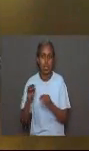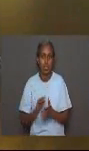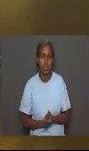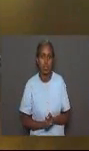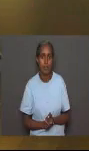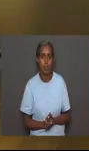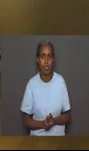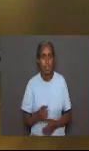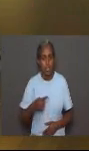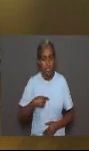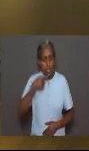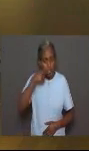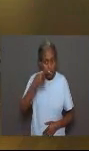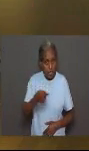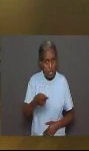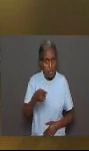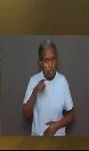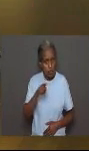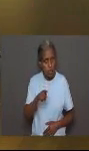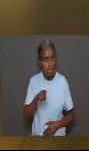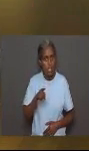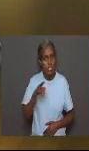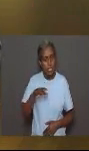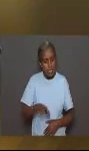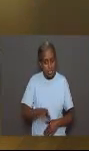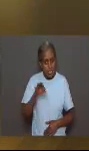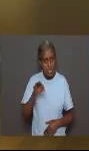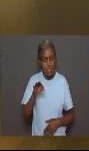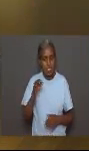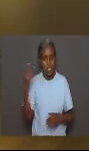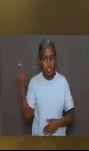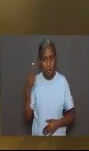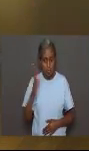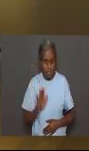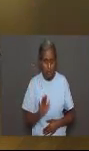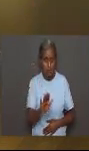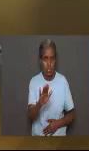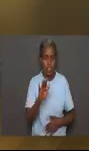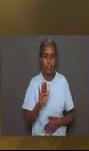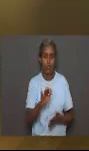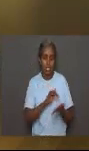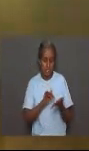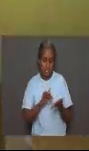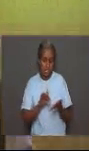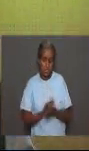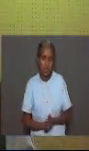students. I can tell that you are diligently applying yourselves to your